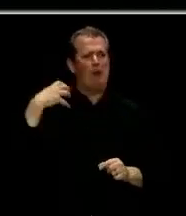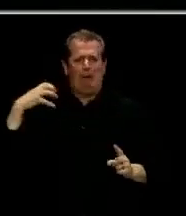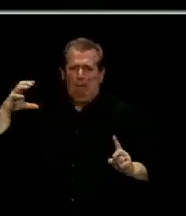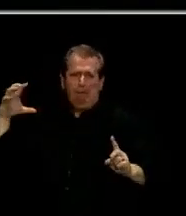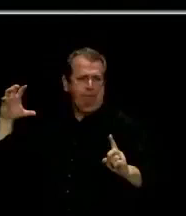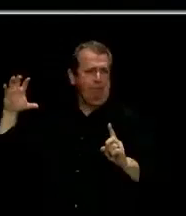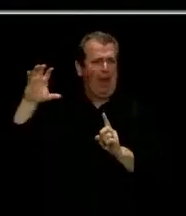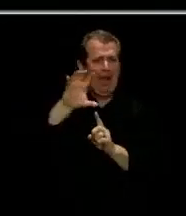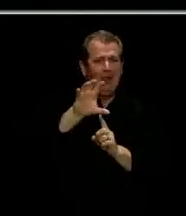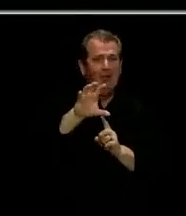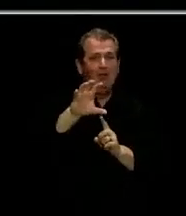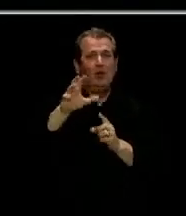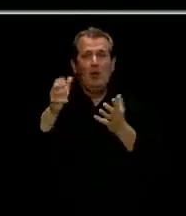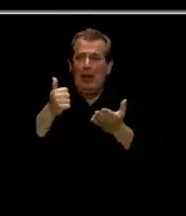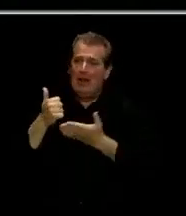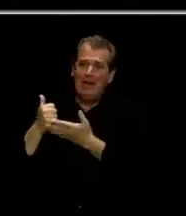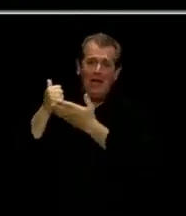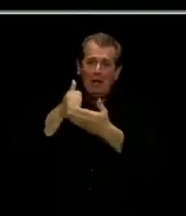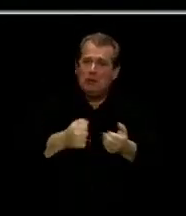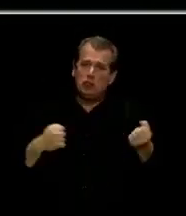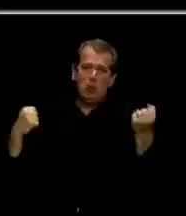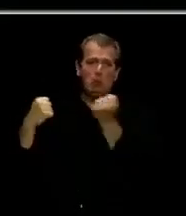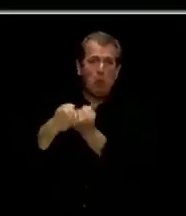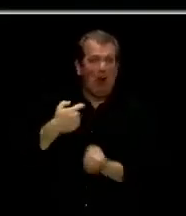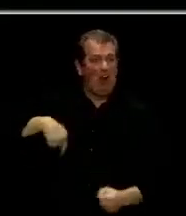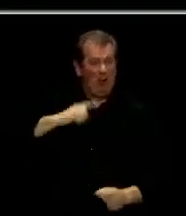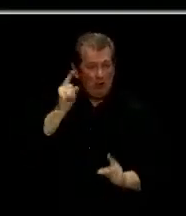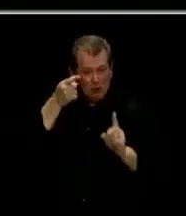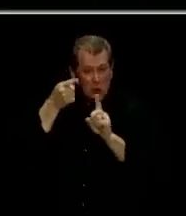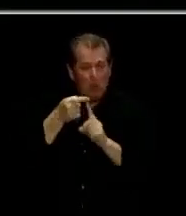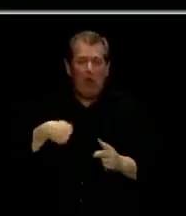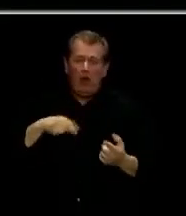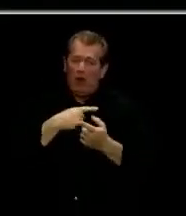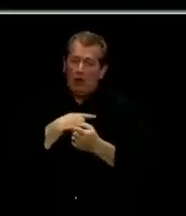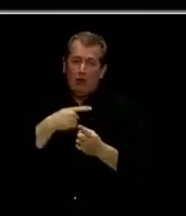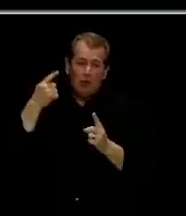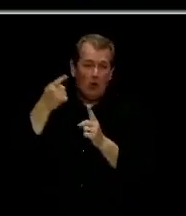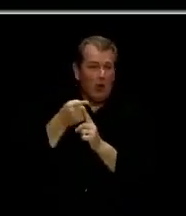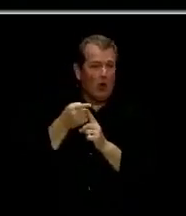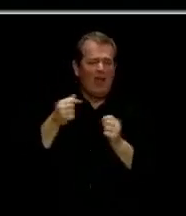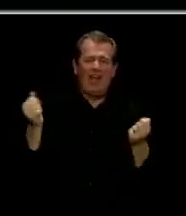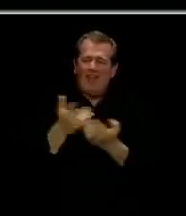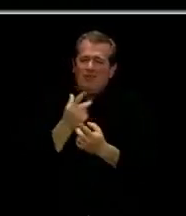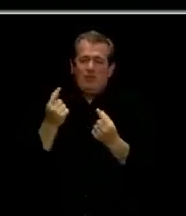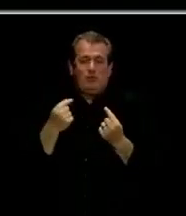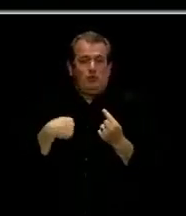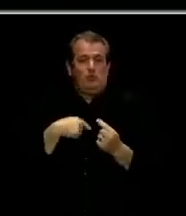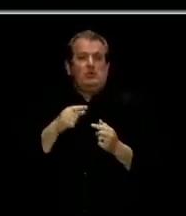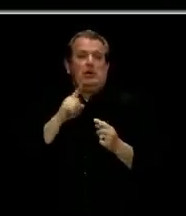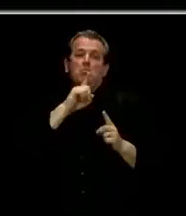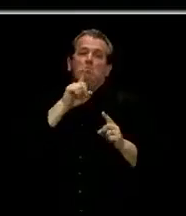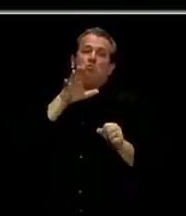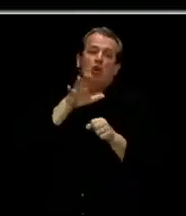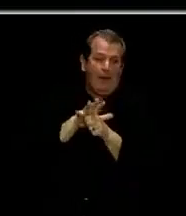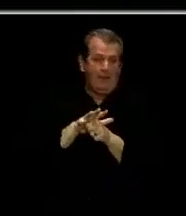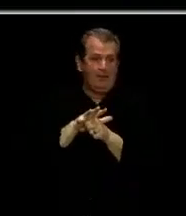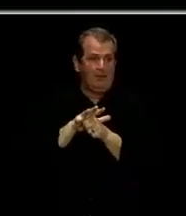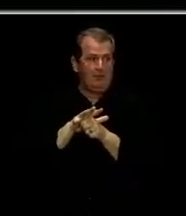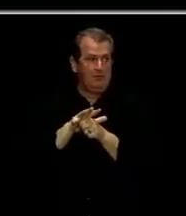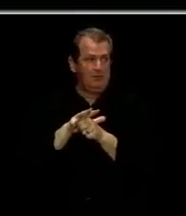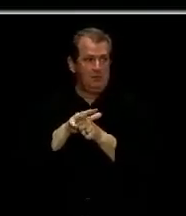again, I want to reinforce our commitment for the Florida legislature for